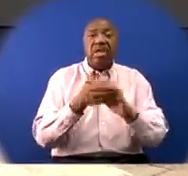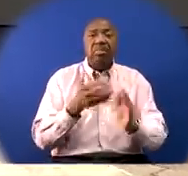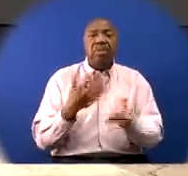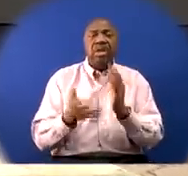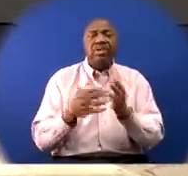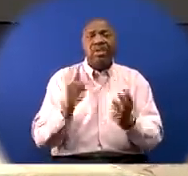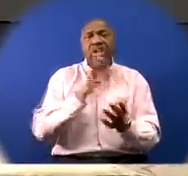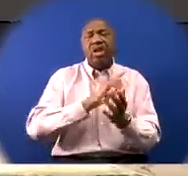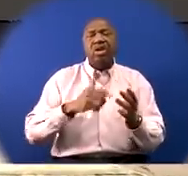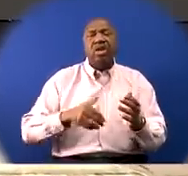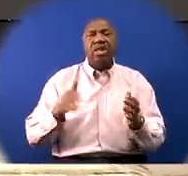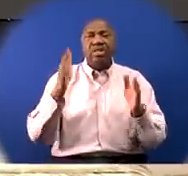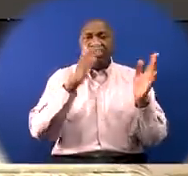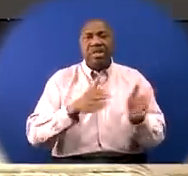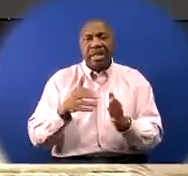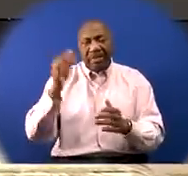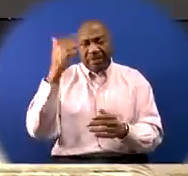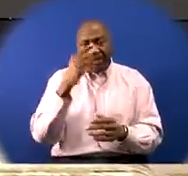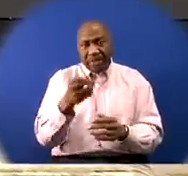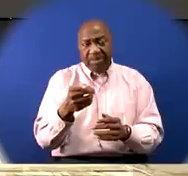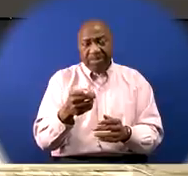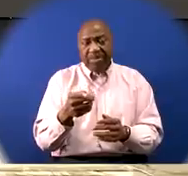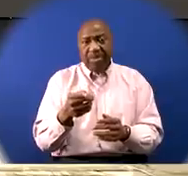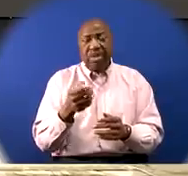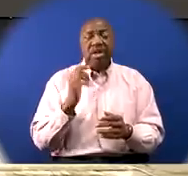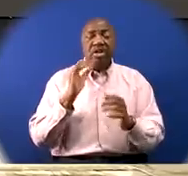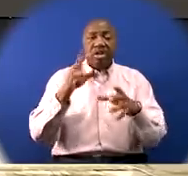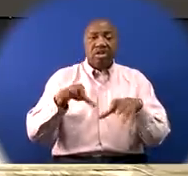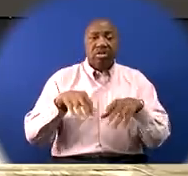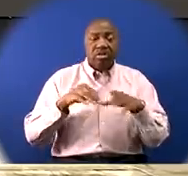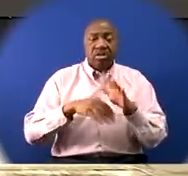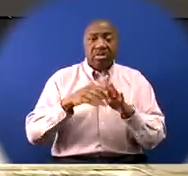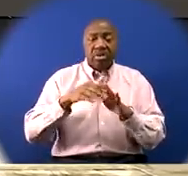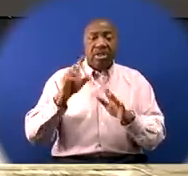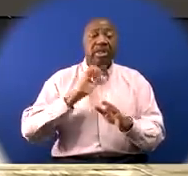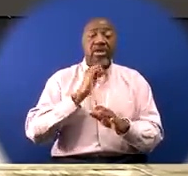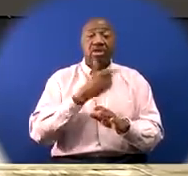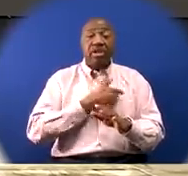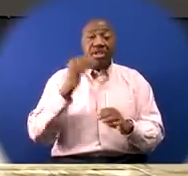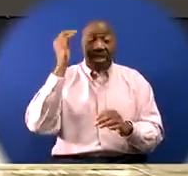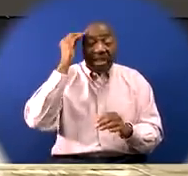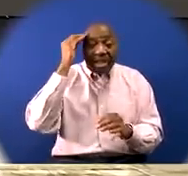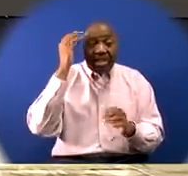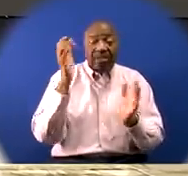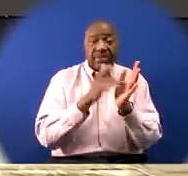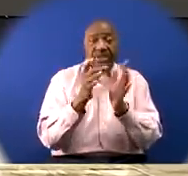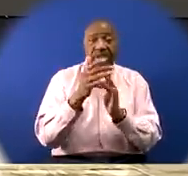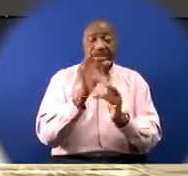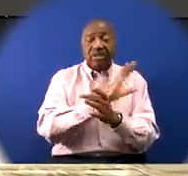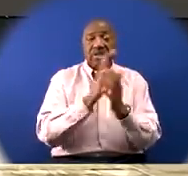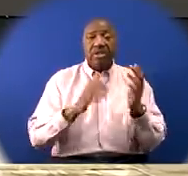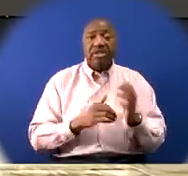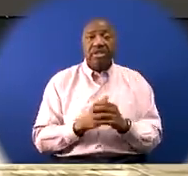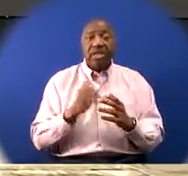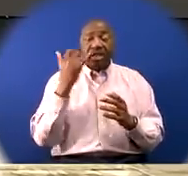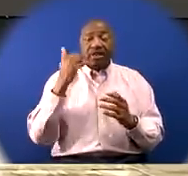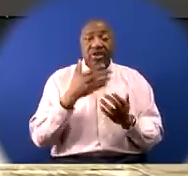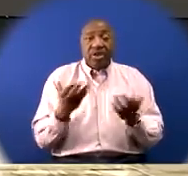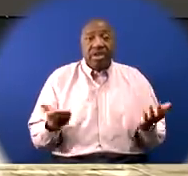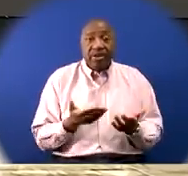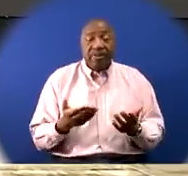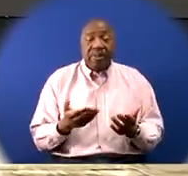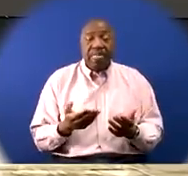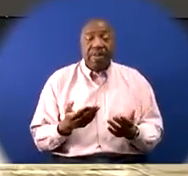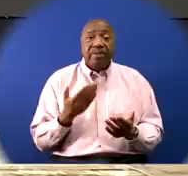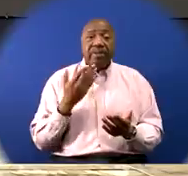has destined you to become. We want you to grow in grace and in the knowledge of Jesus Christ. If you're here on this Friday afternoon, you